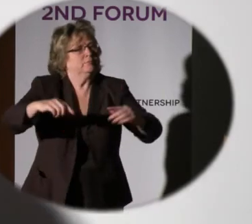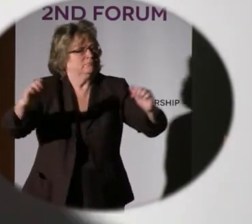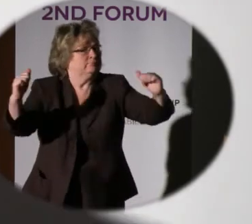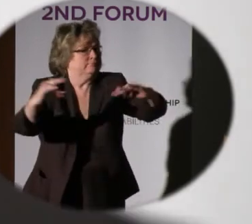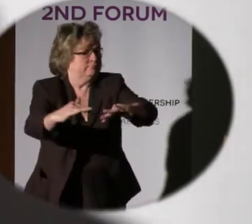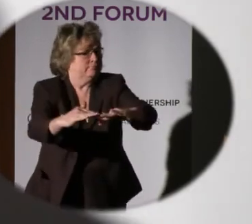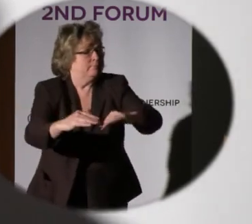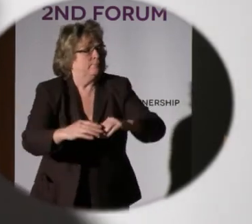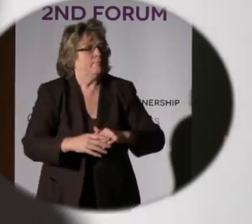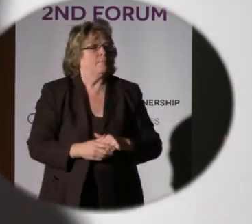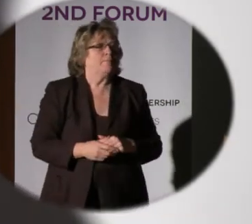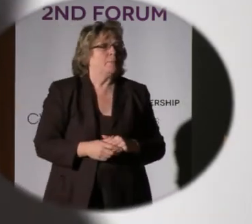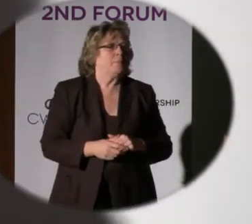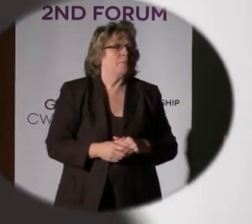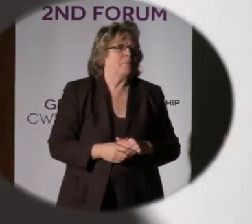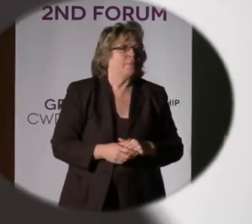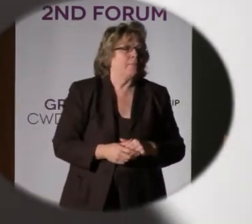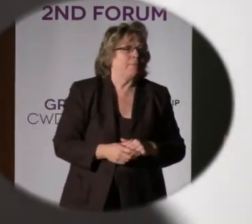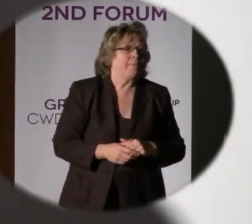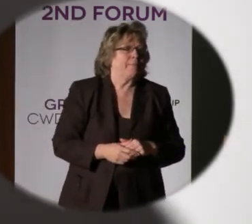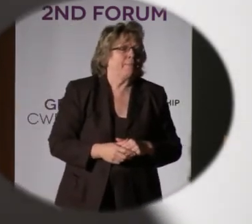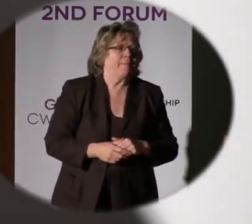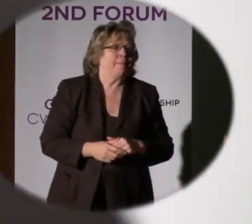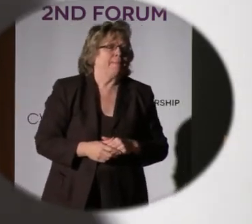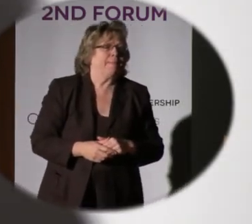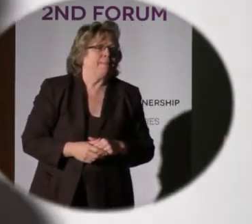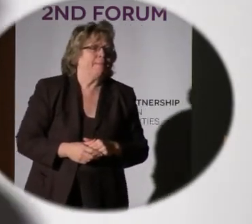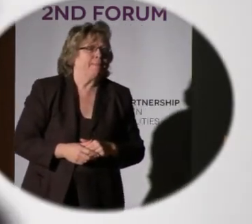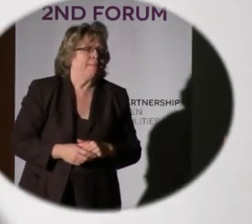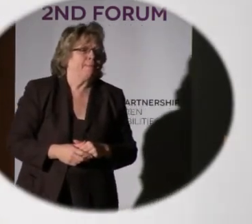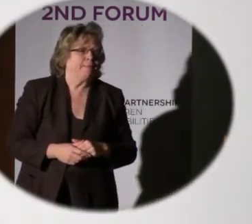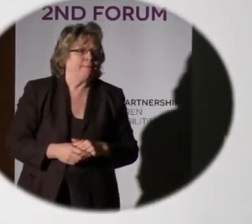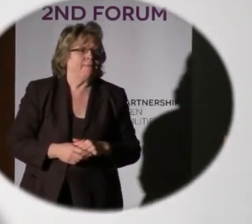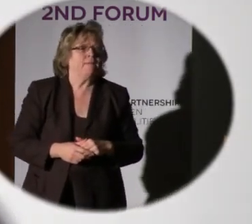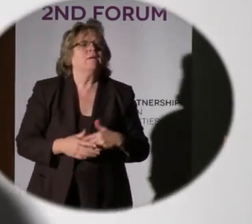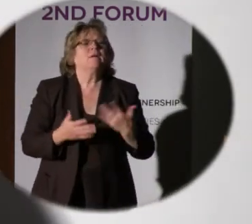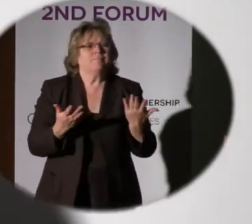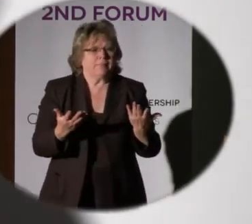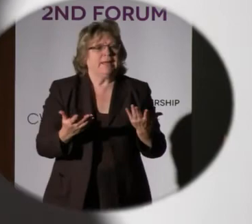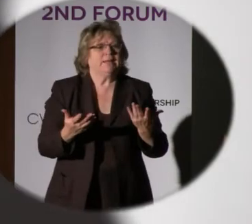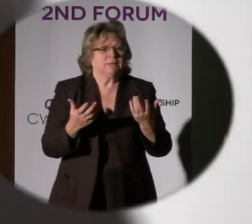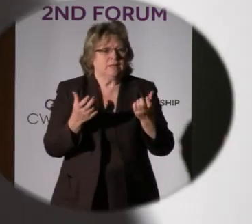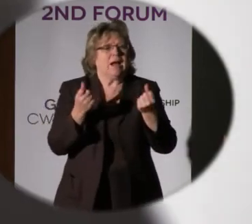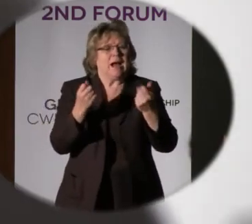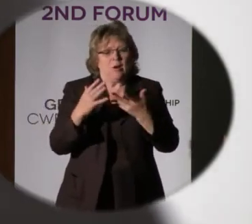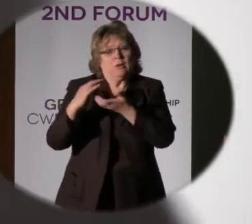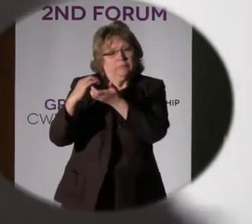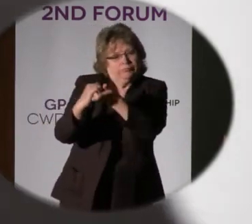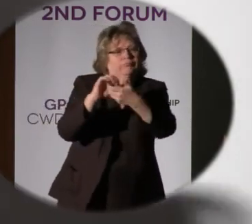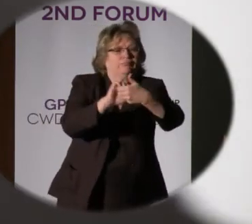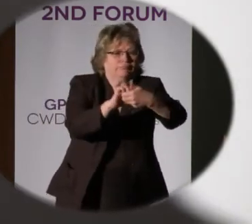within the National Partnership for Children with Disabilities is truly multi-sectoral. Thank you.